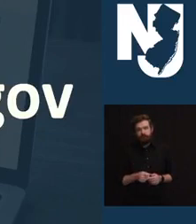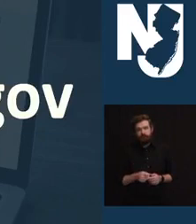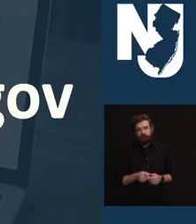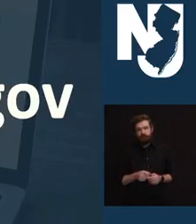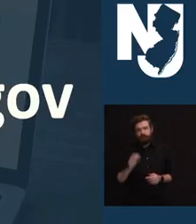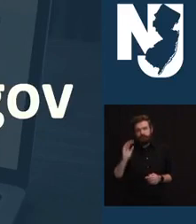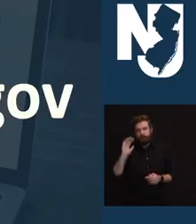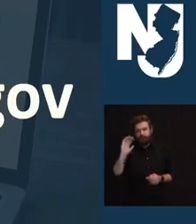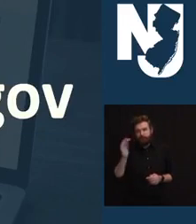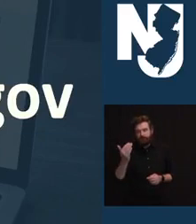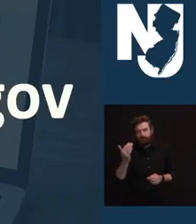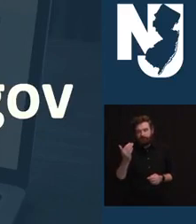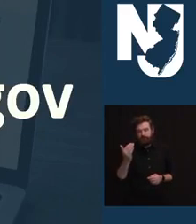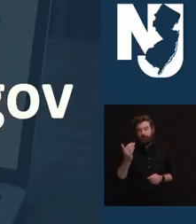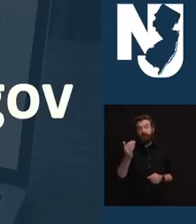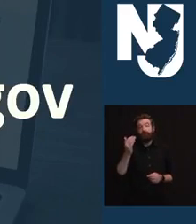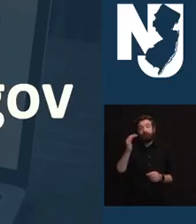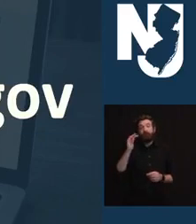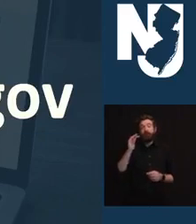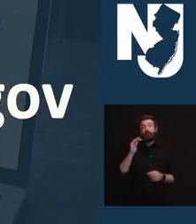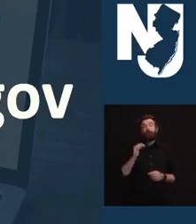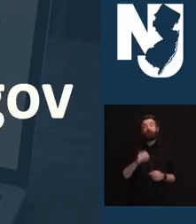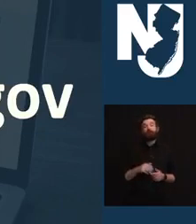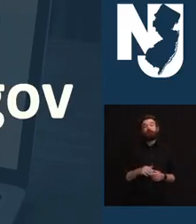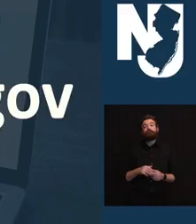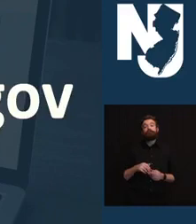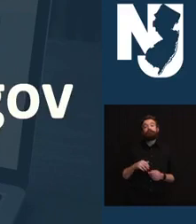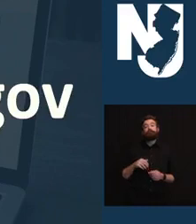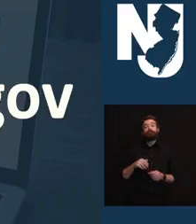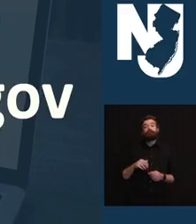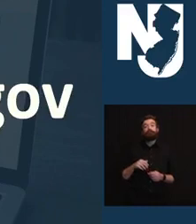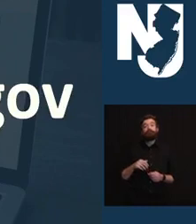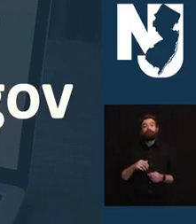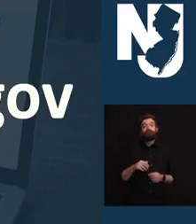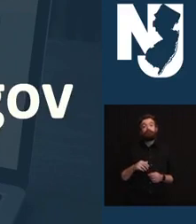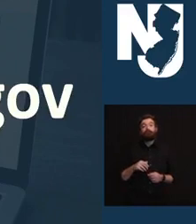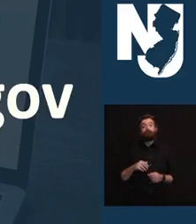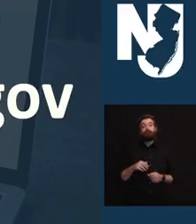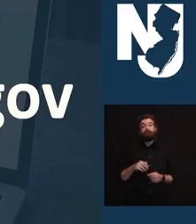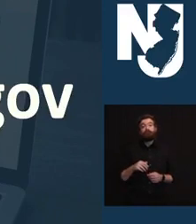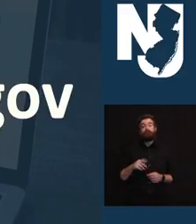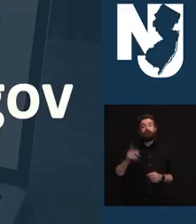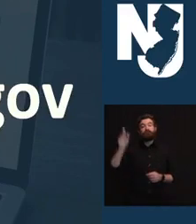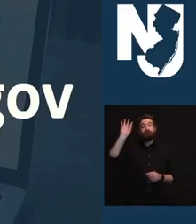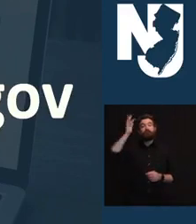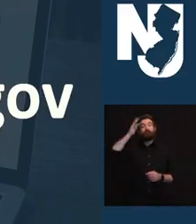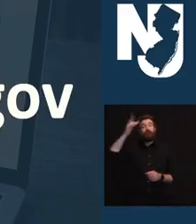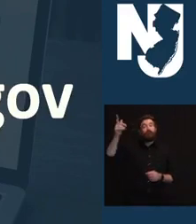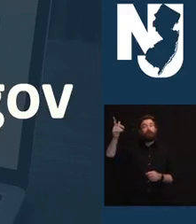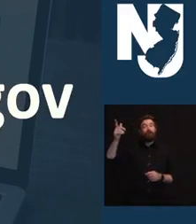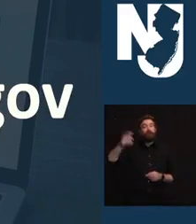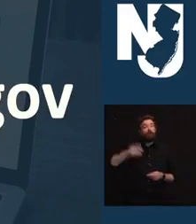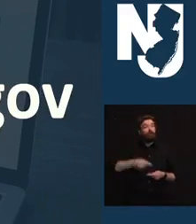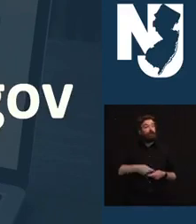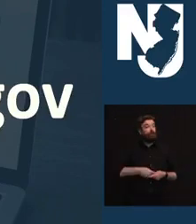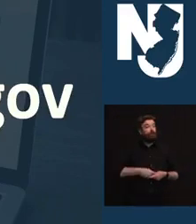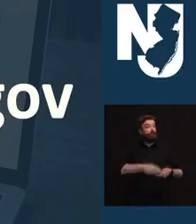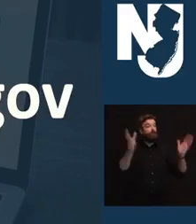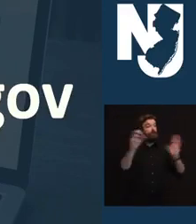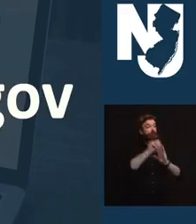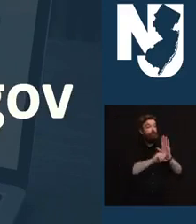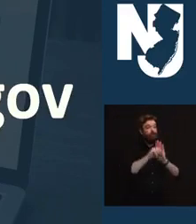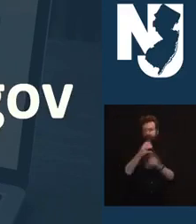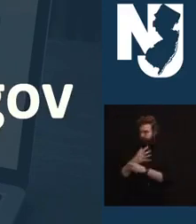vaunted strategic reserve. So we're ready to go. We just cannot be caught flat-footed when we do get the supplies